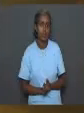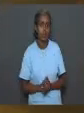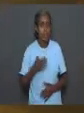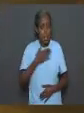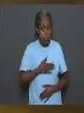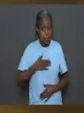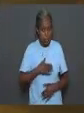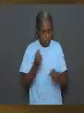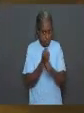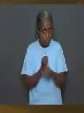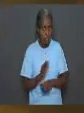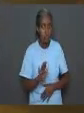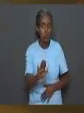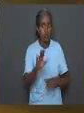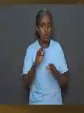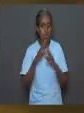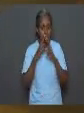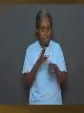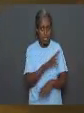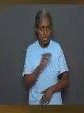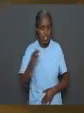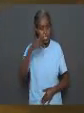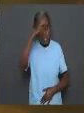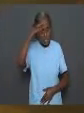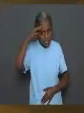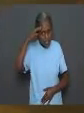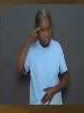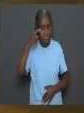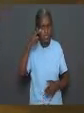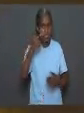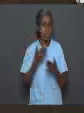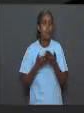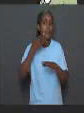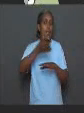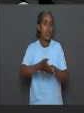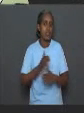Please work out your answer and the reasoning behind it.